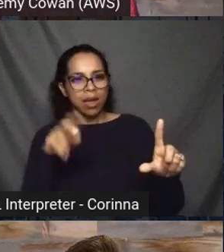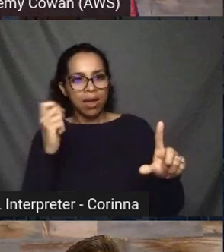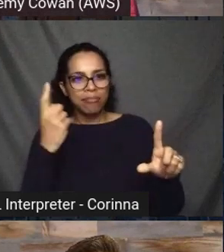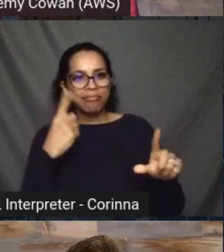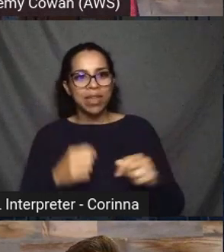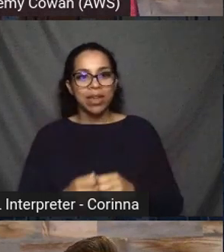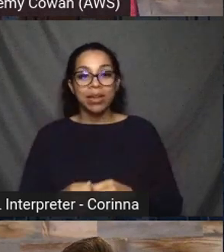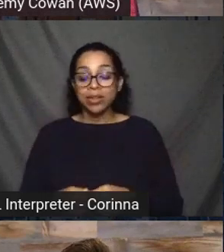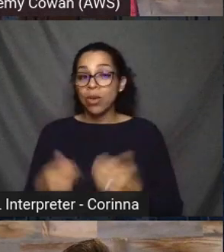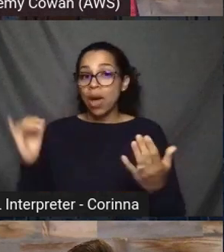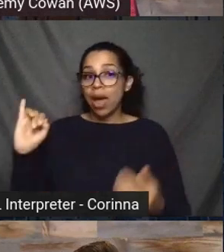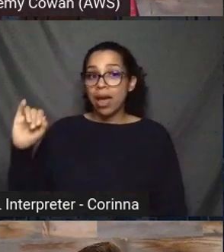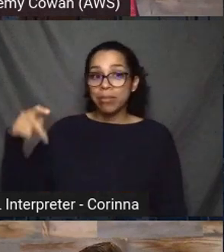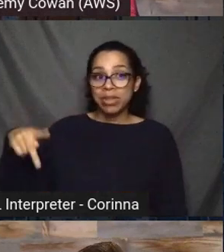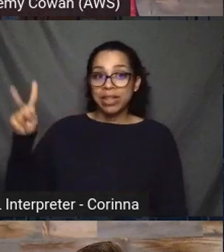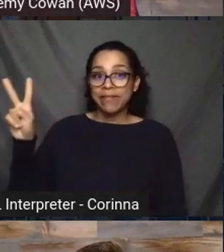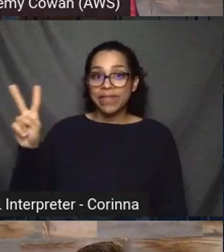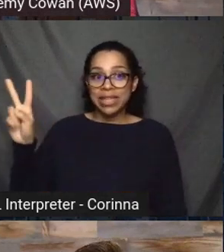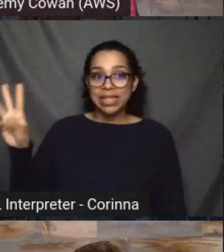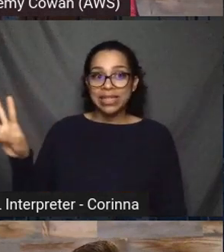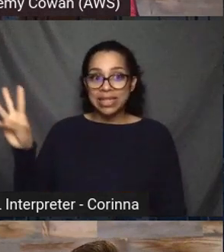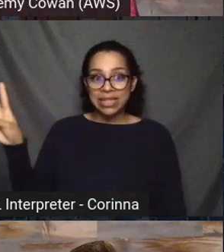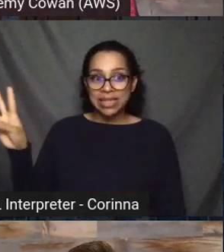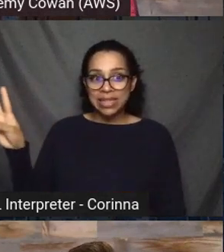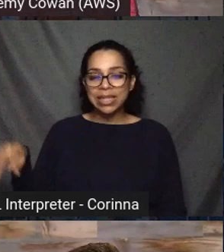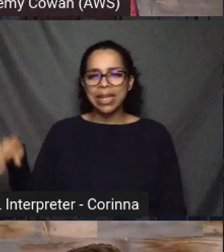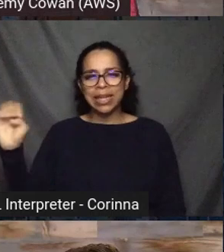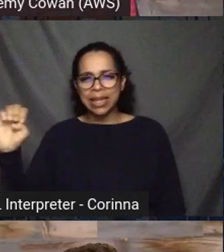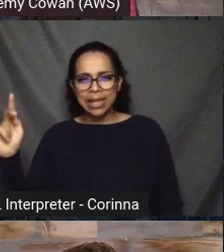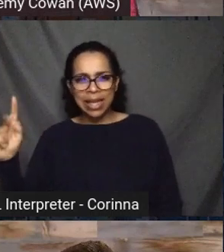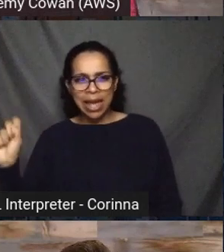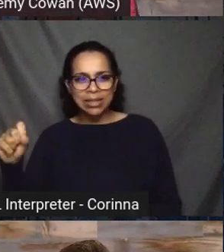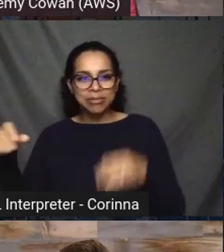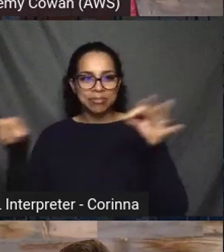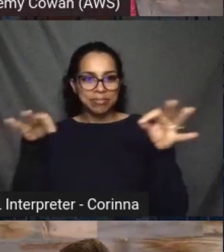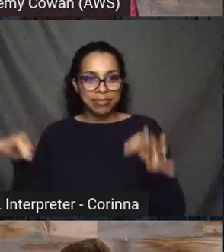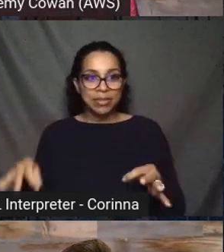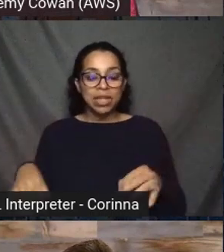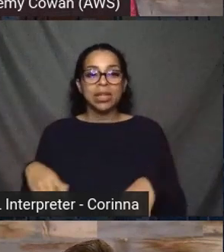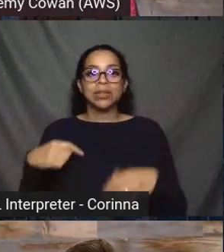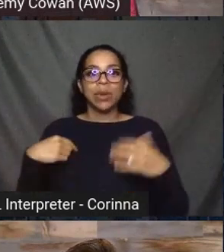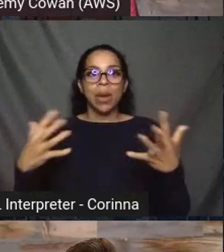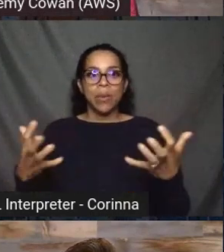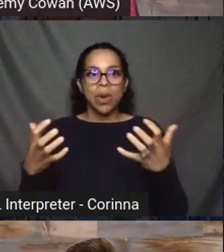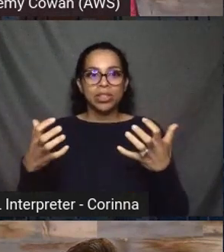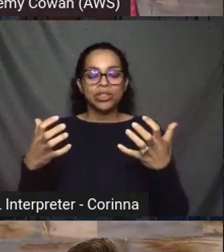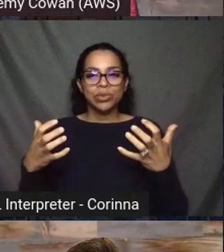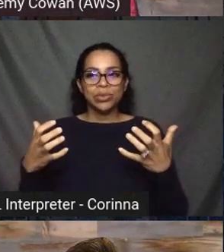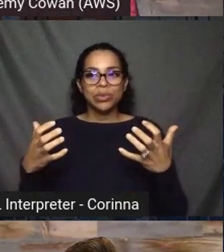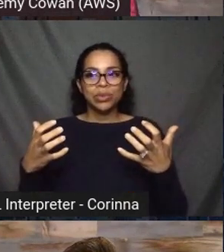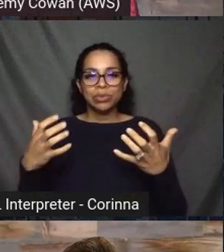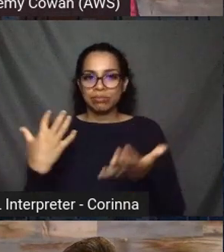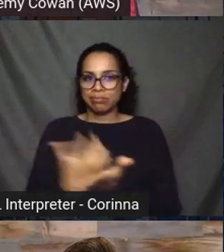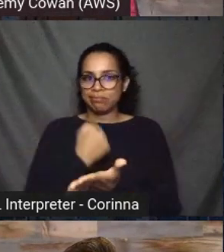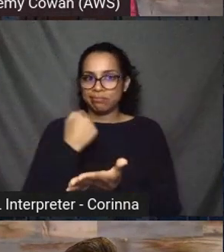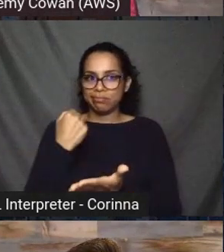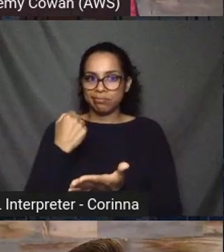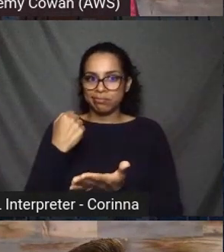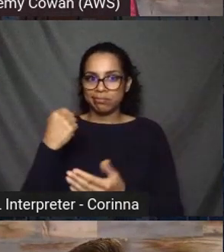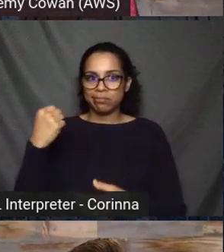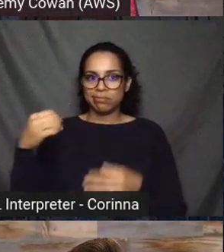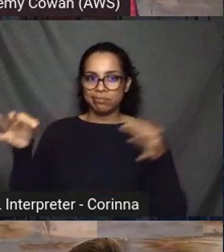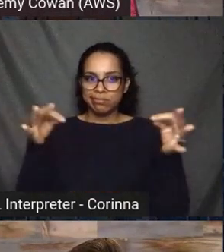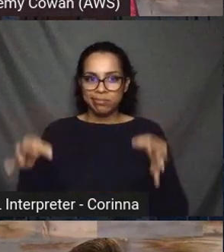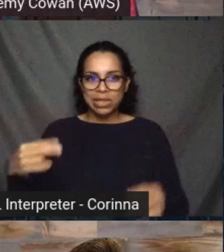Why IPv6 and EKS, right? Before we get into an IPv6, I just want to talk about a brief history